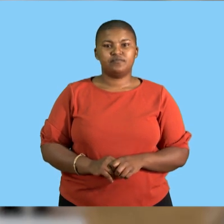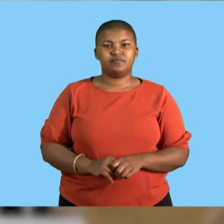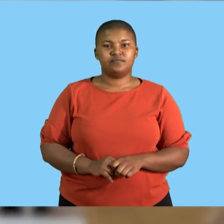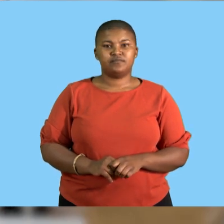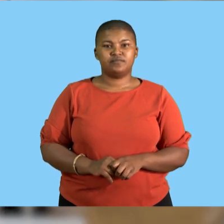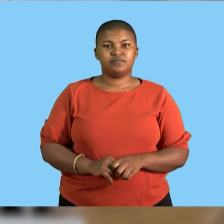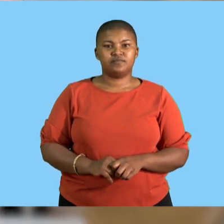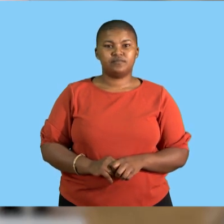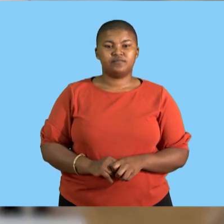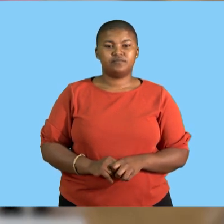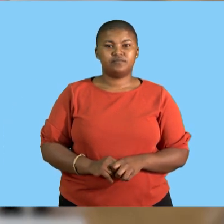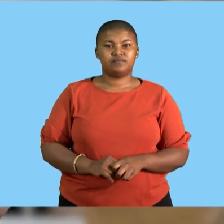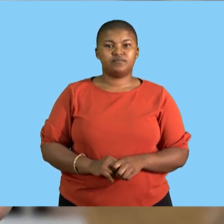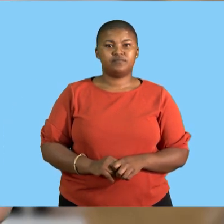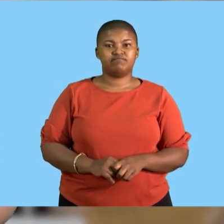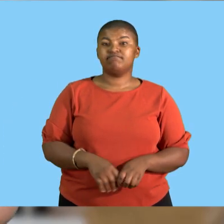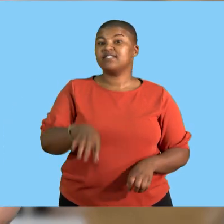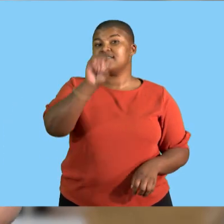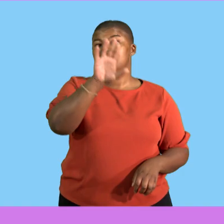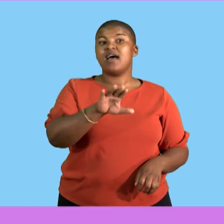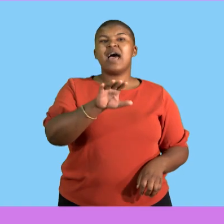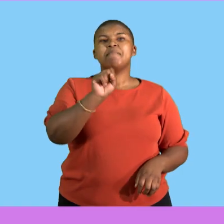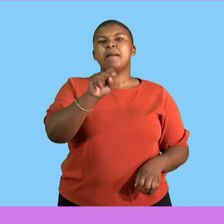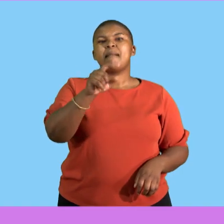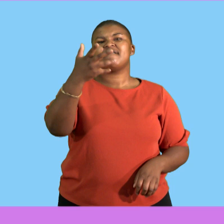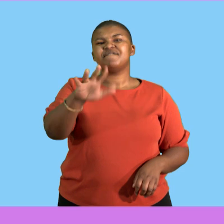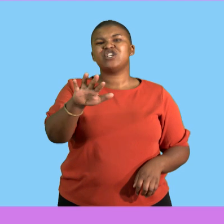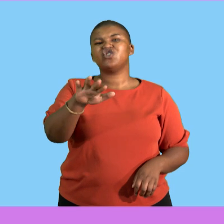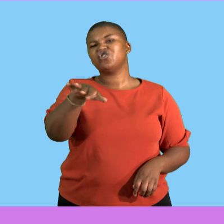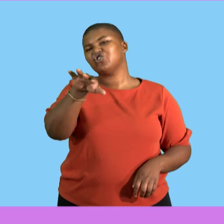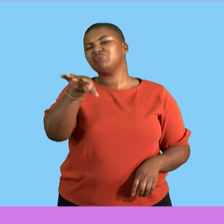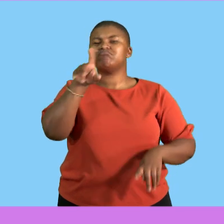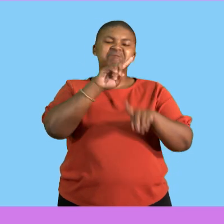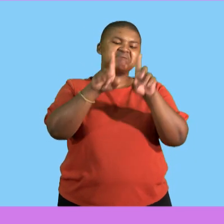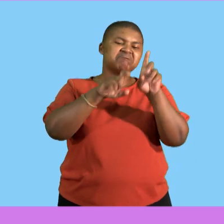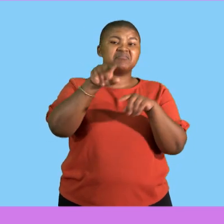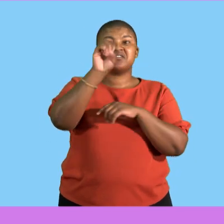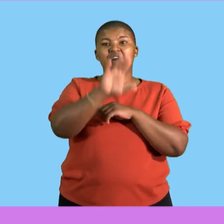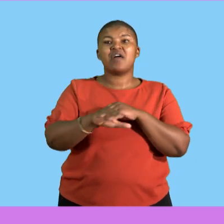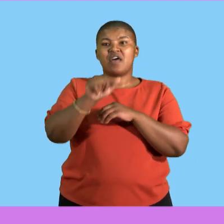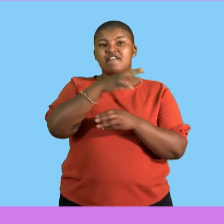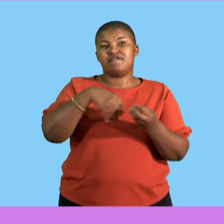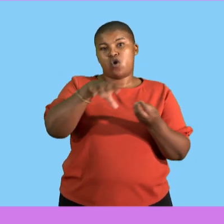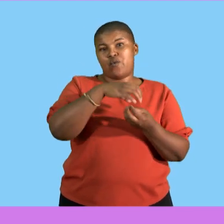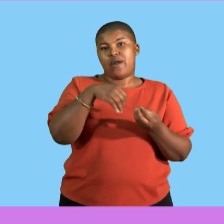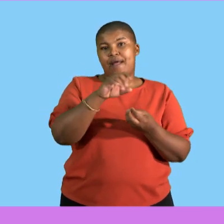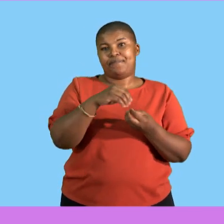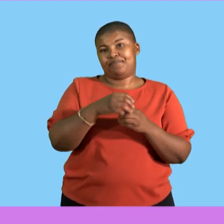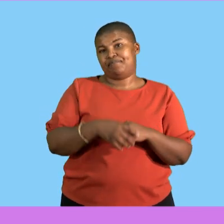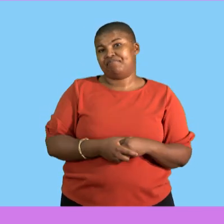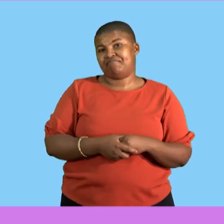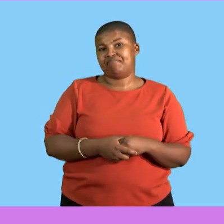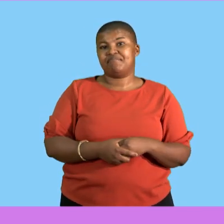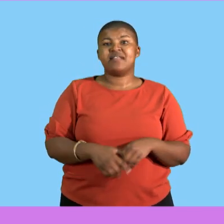According to an informal poll done among South African families, the amount of money spent on groceries for a family of 4